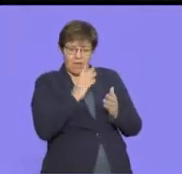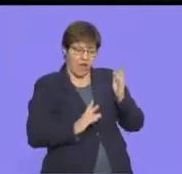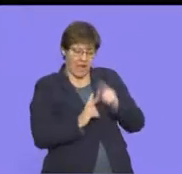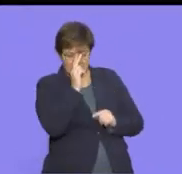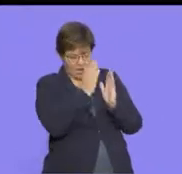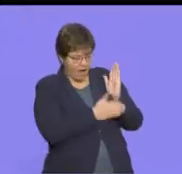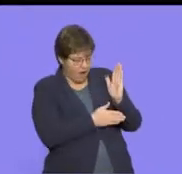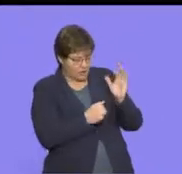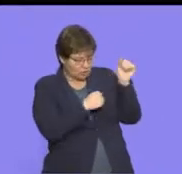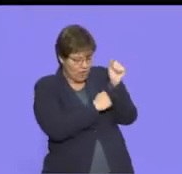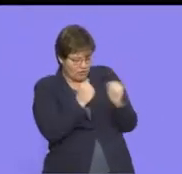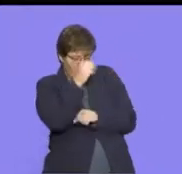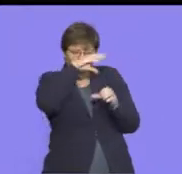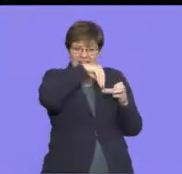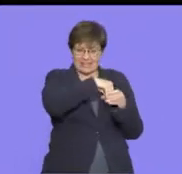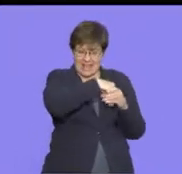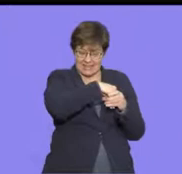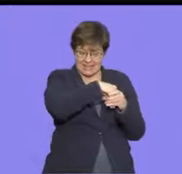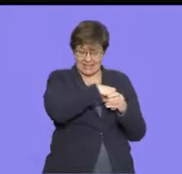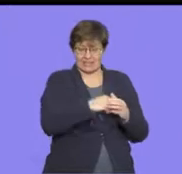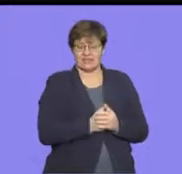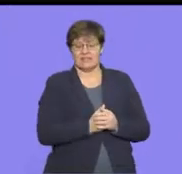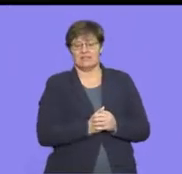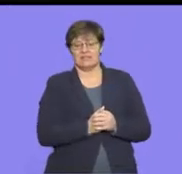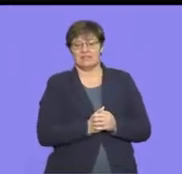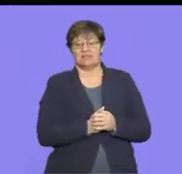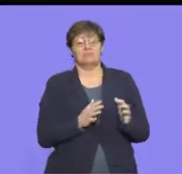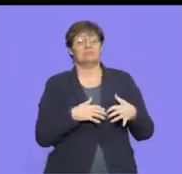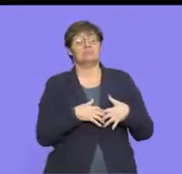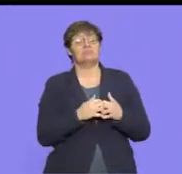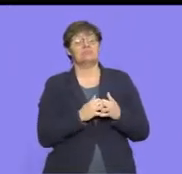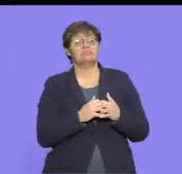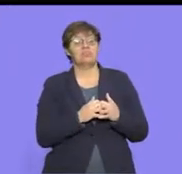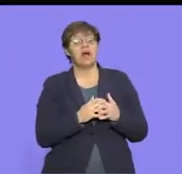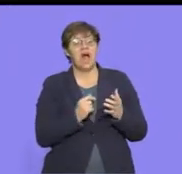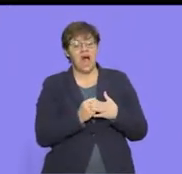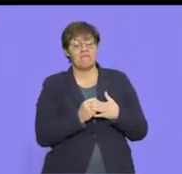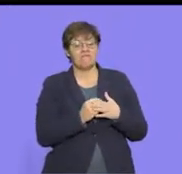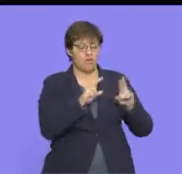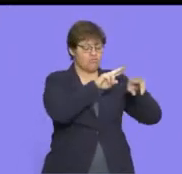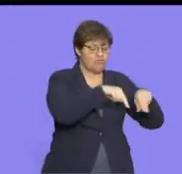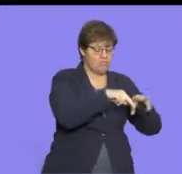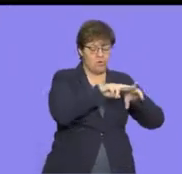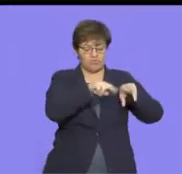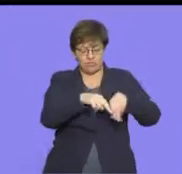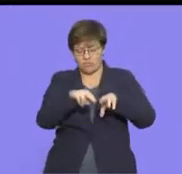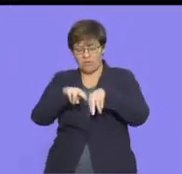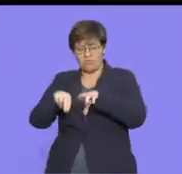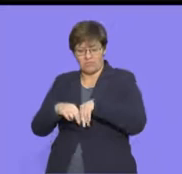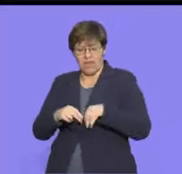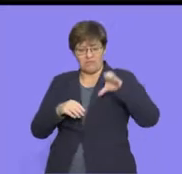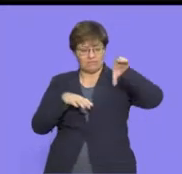the internal structure, that is the inside, is made up of chambers. We're going to have